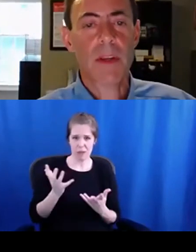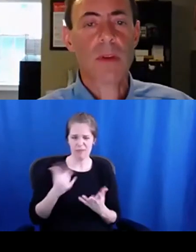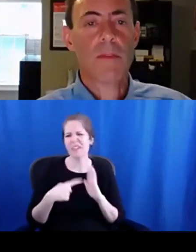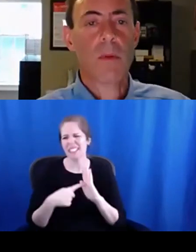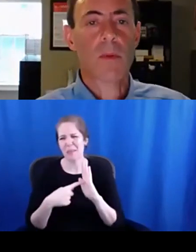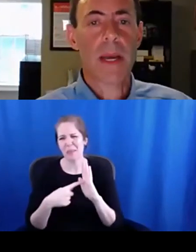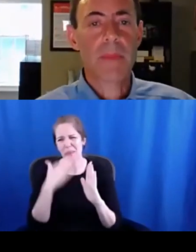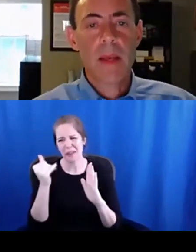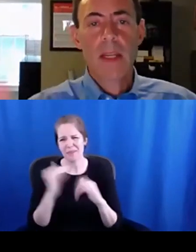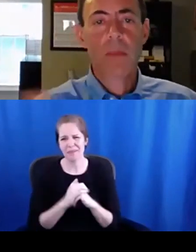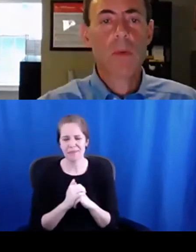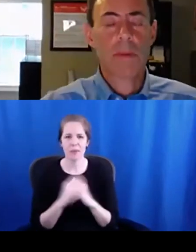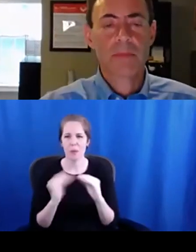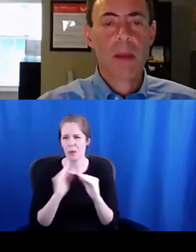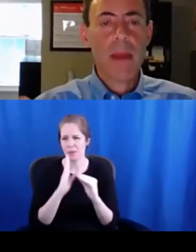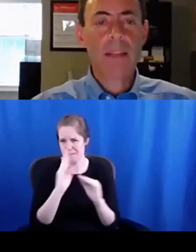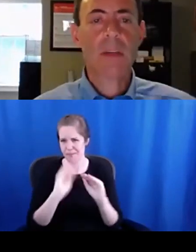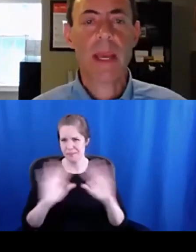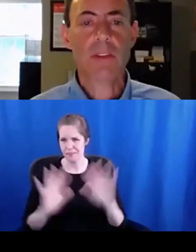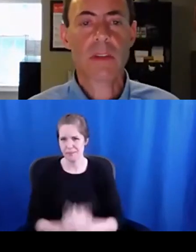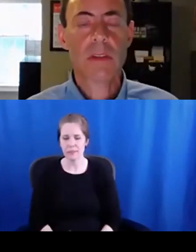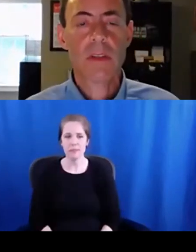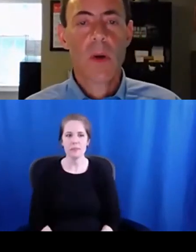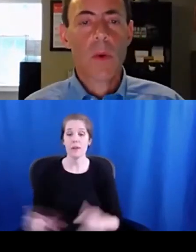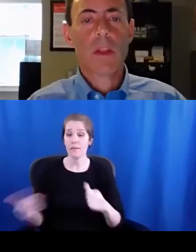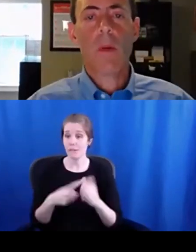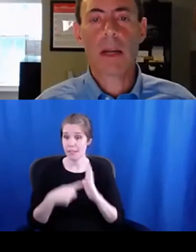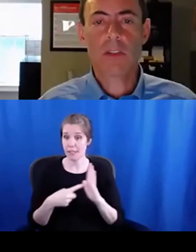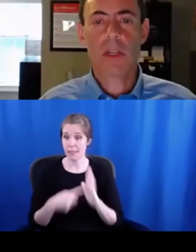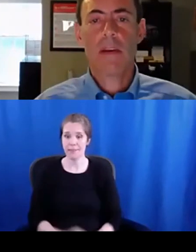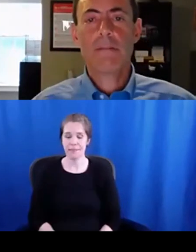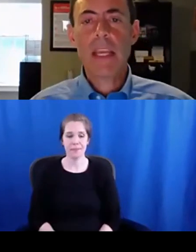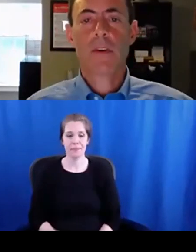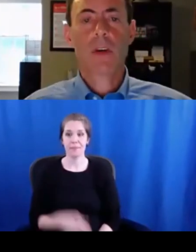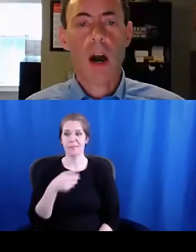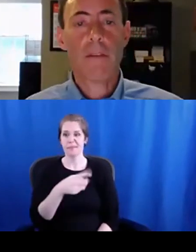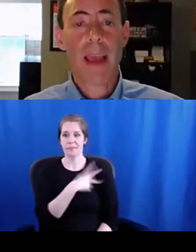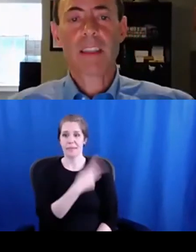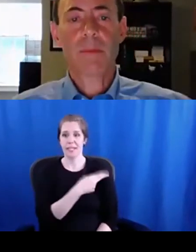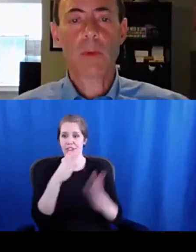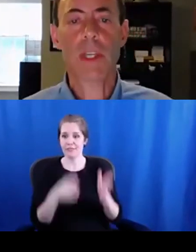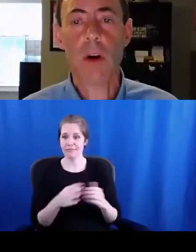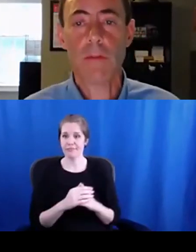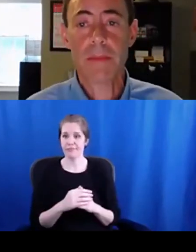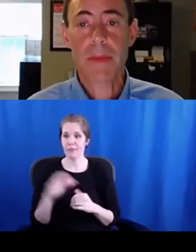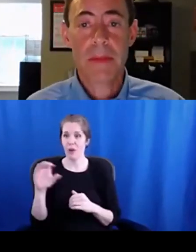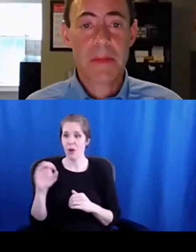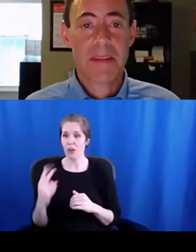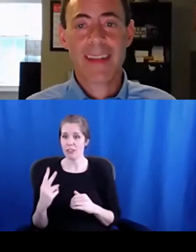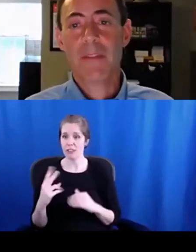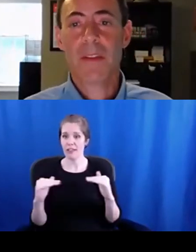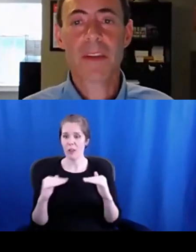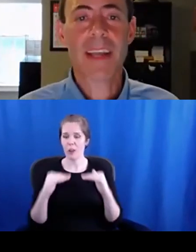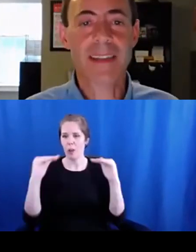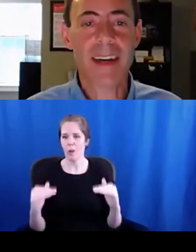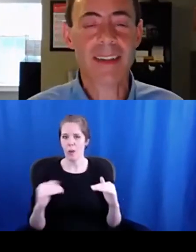very straightforward way. Number one, imagine a patient with low oxygen, fever, cough, and exposure to COVID. If